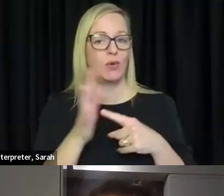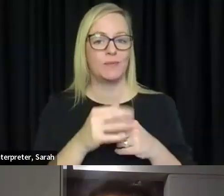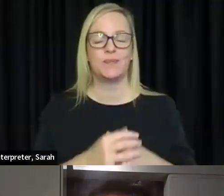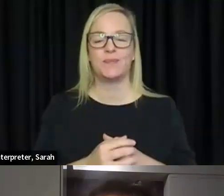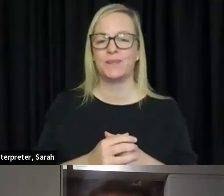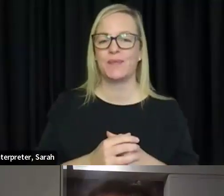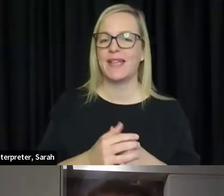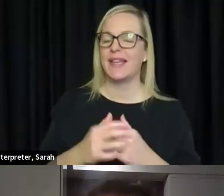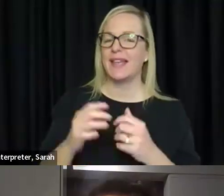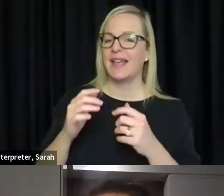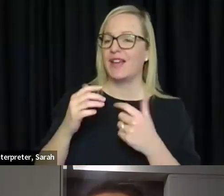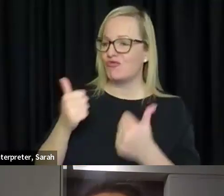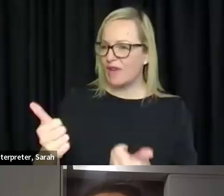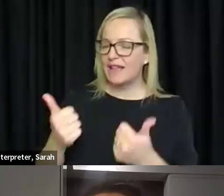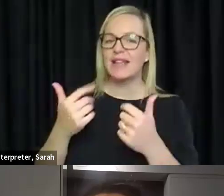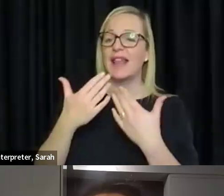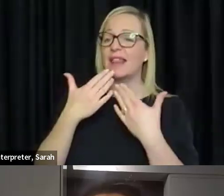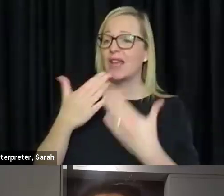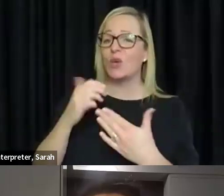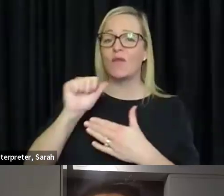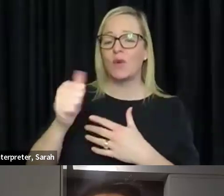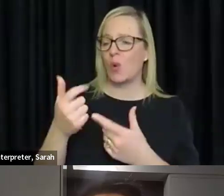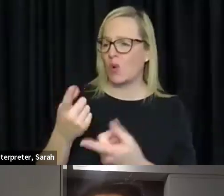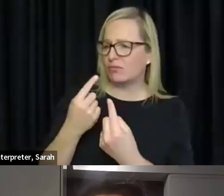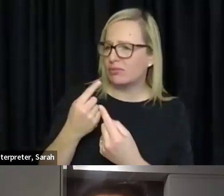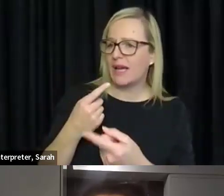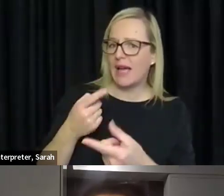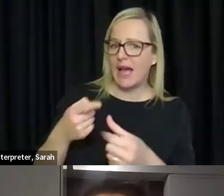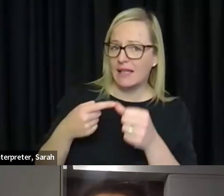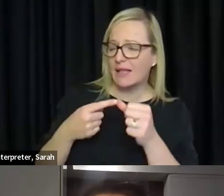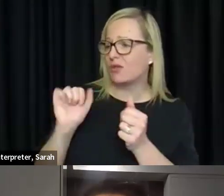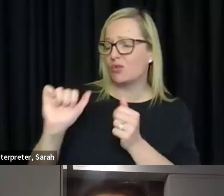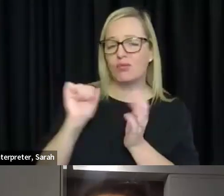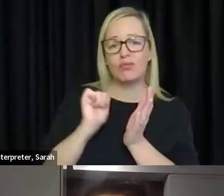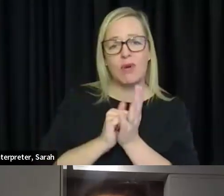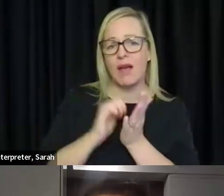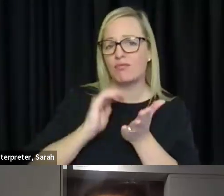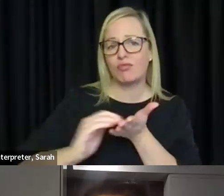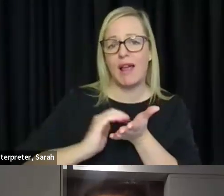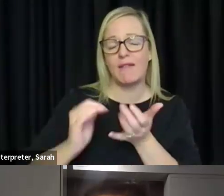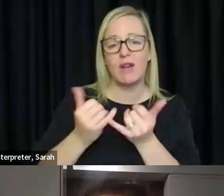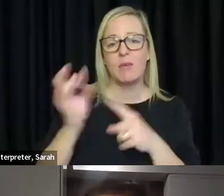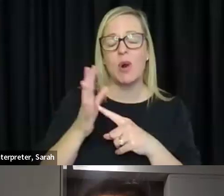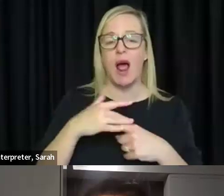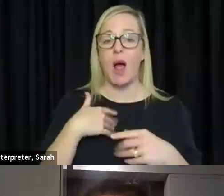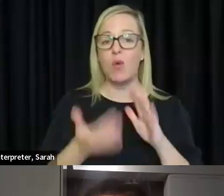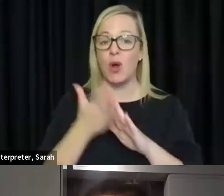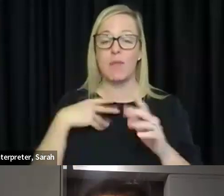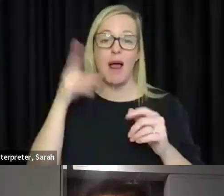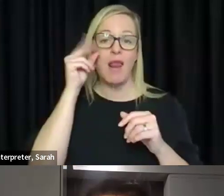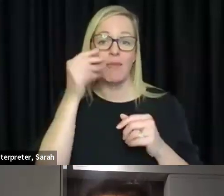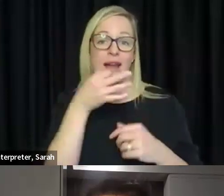speaking. Thank you for that super informative answer. Braille is so important, and I'm going to go to my library and ask them if they have a